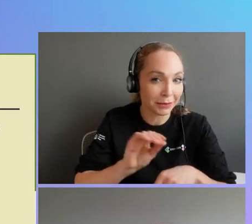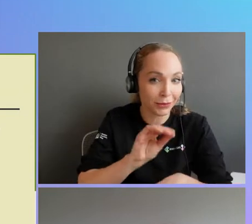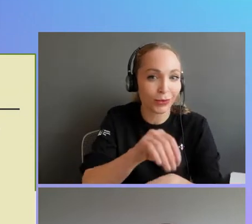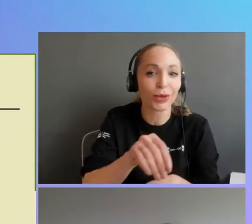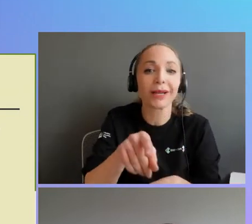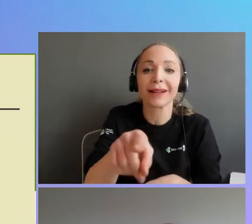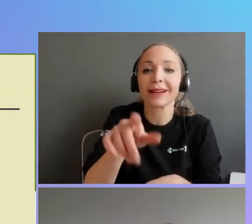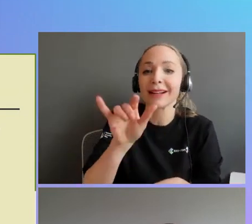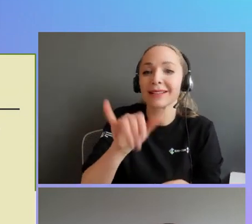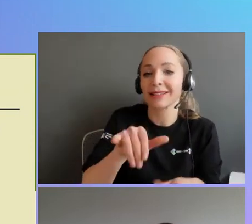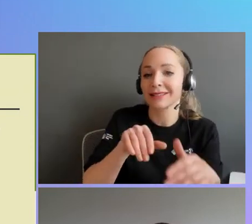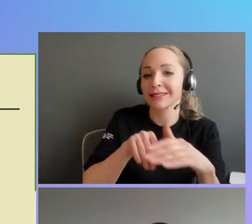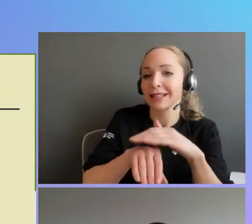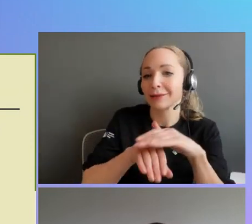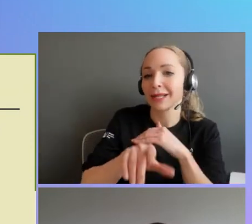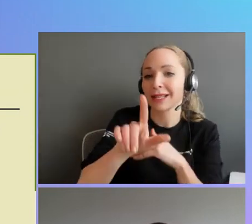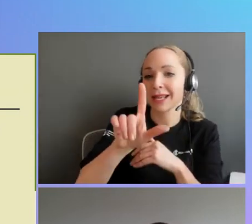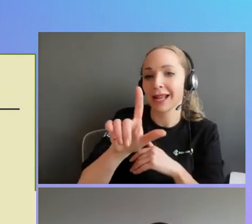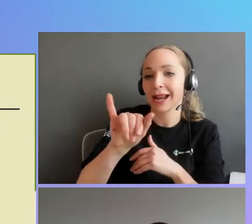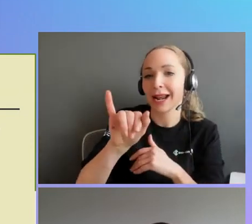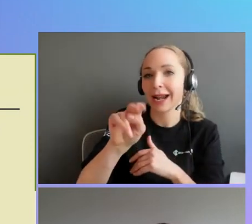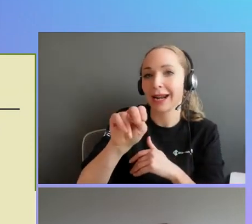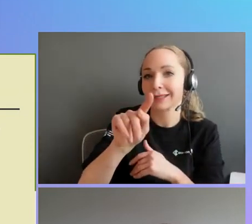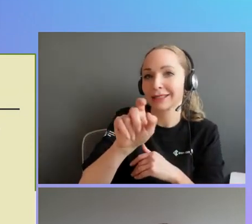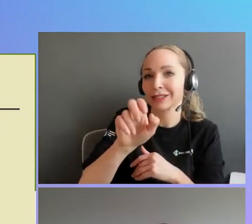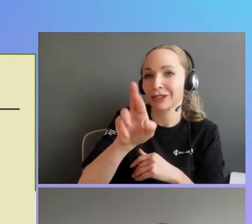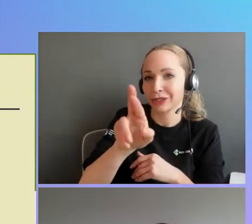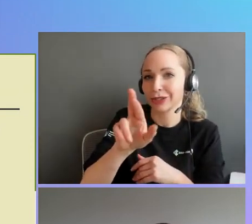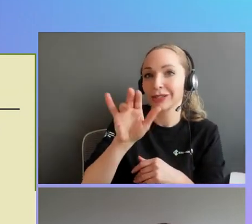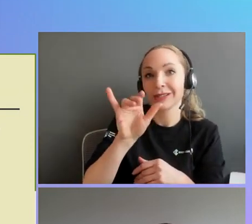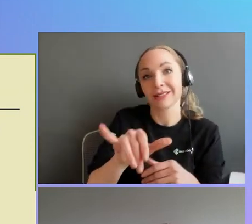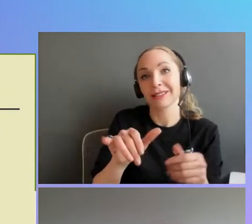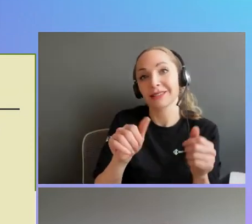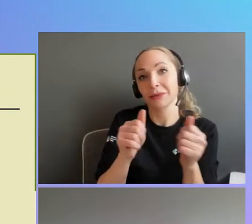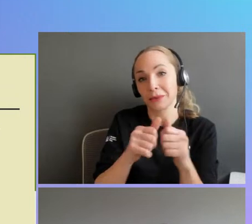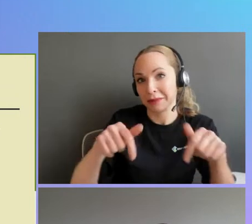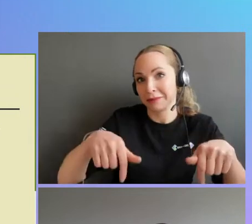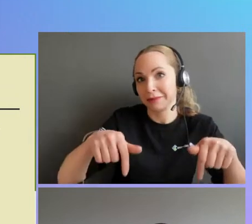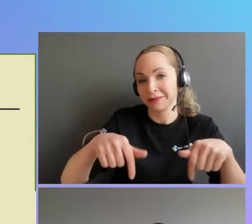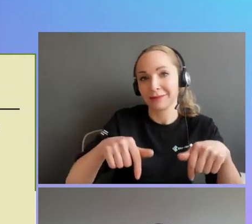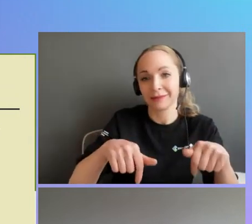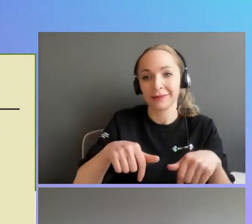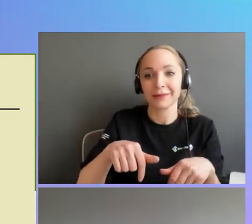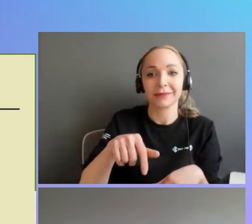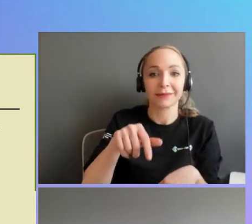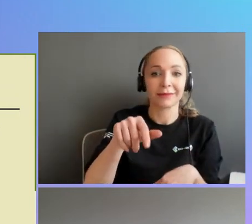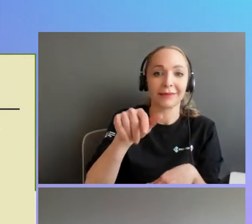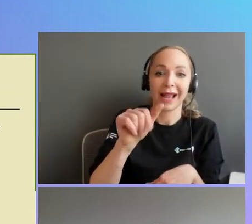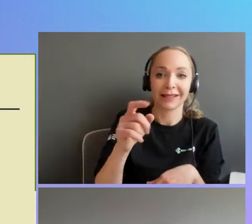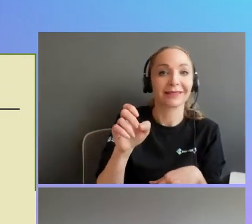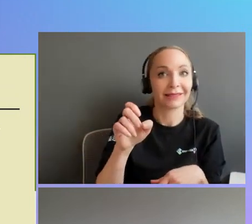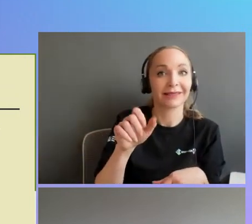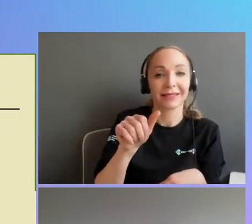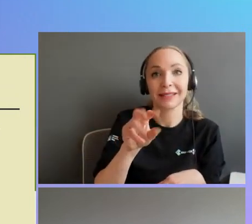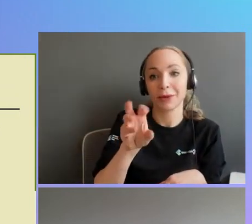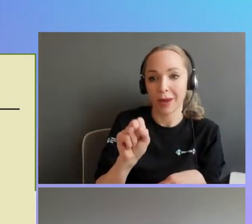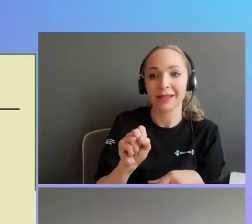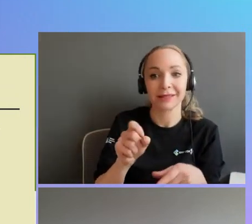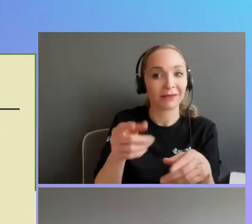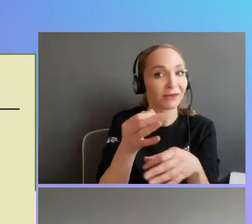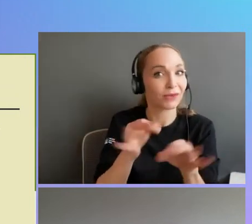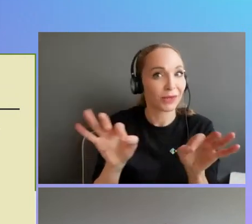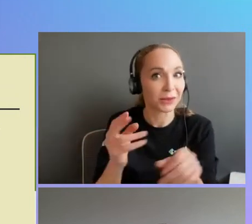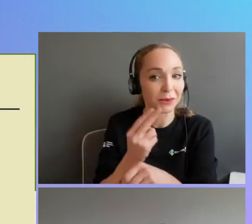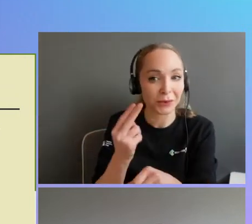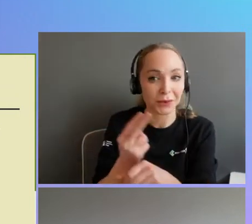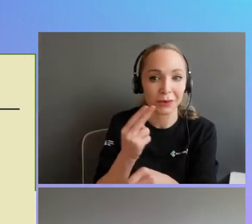is free to use as a VS Code extension, as far as I know, and it is something that